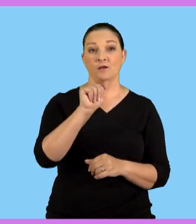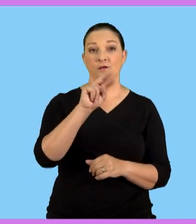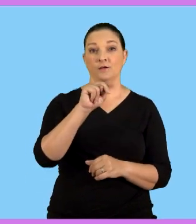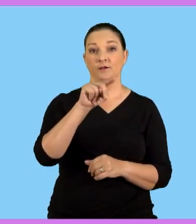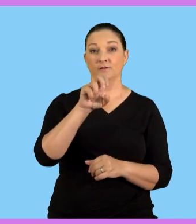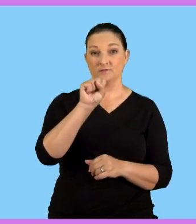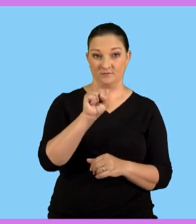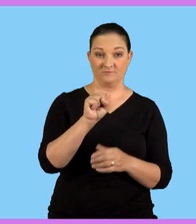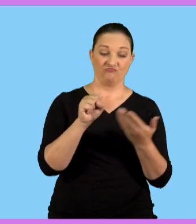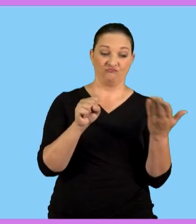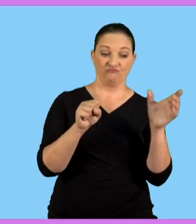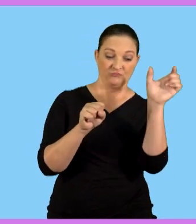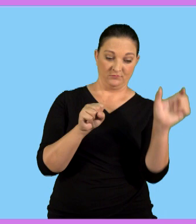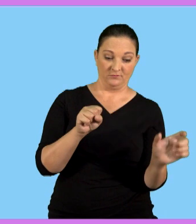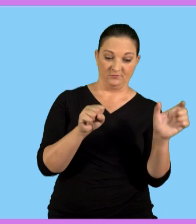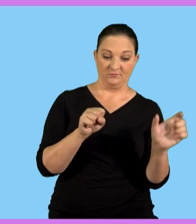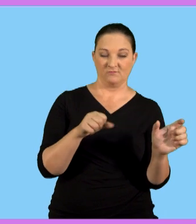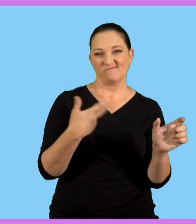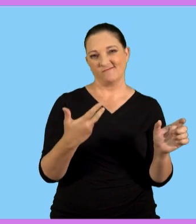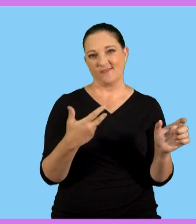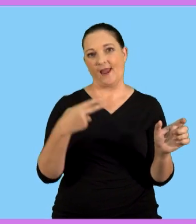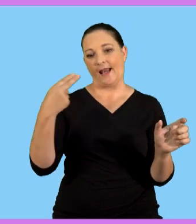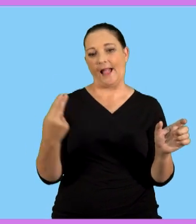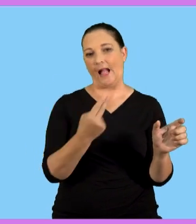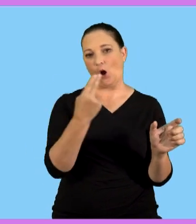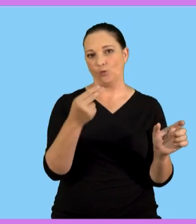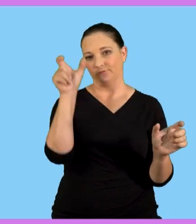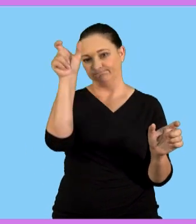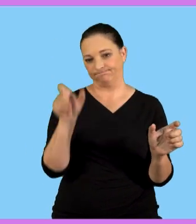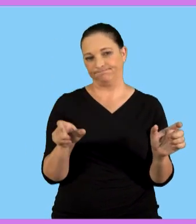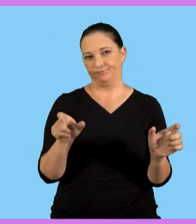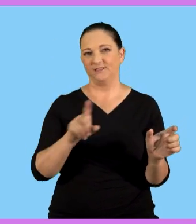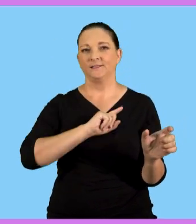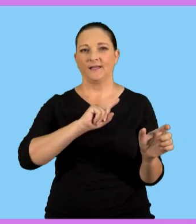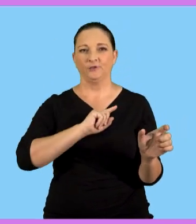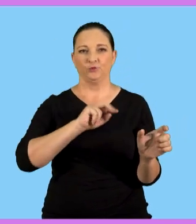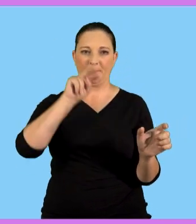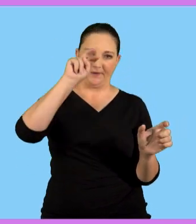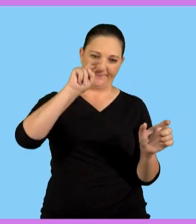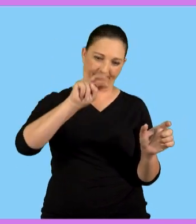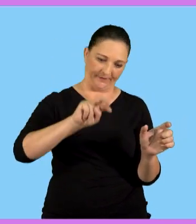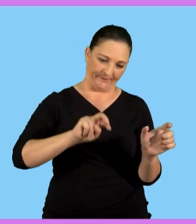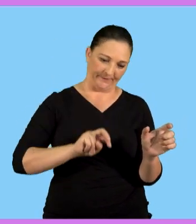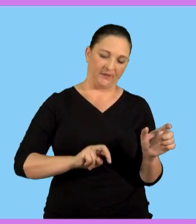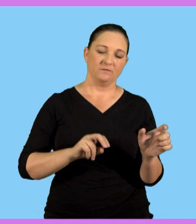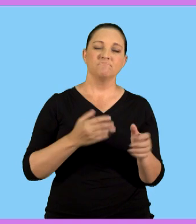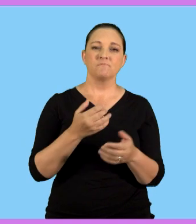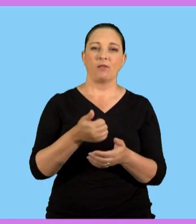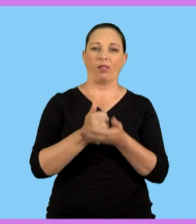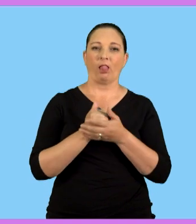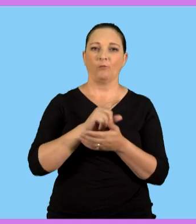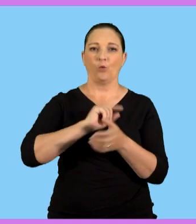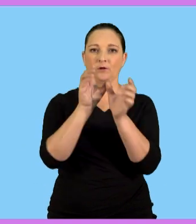fall on this side and hours on the other side. So keeping that line as my division,